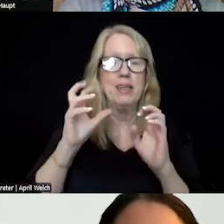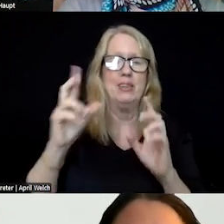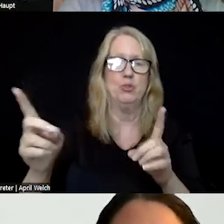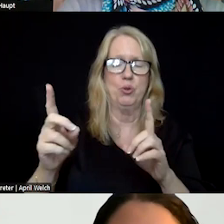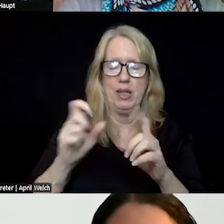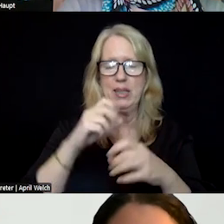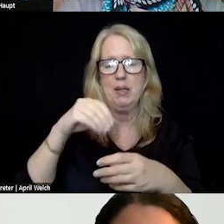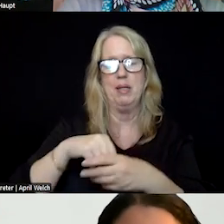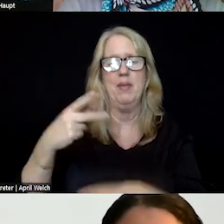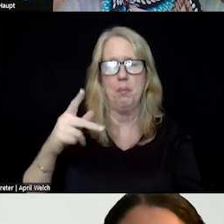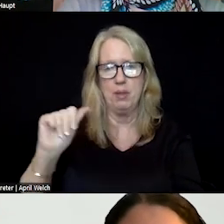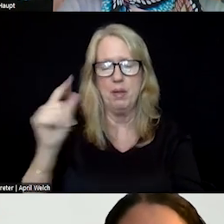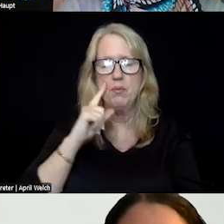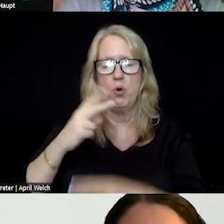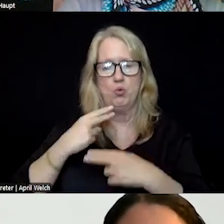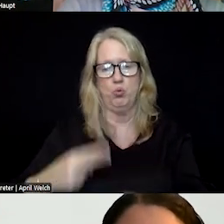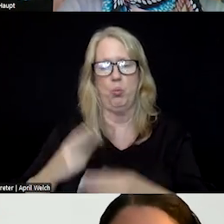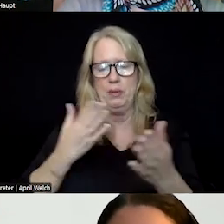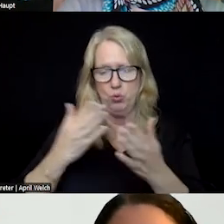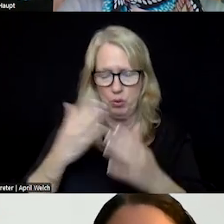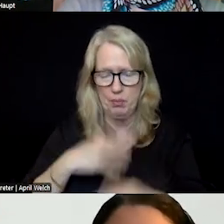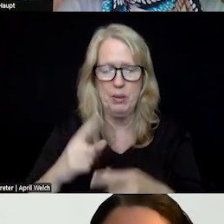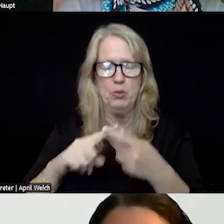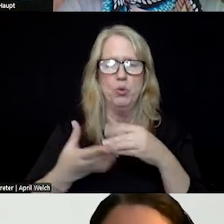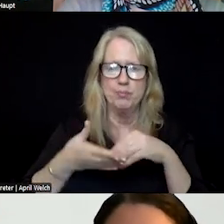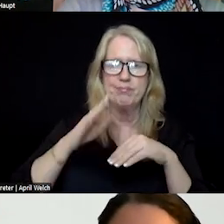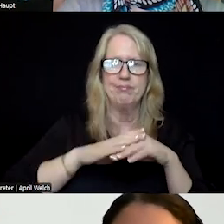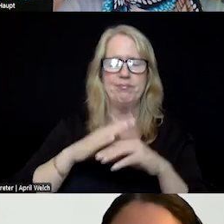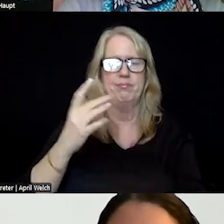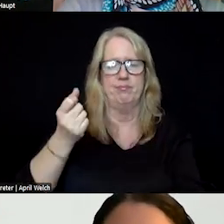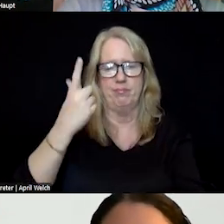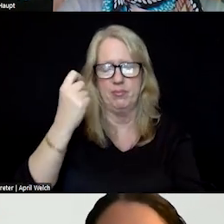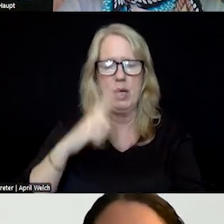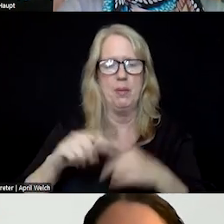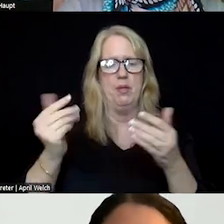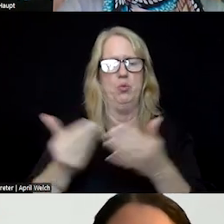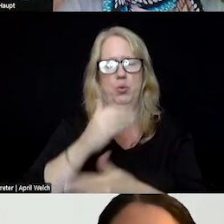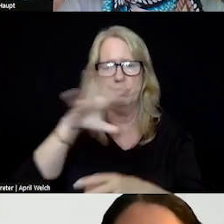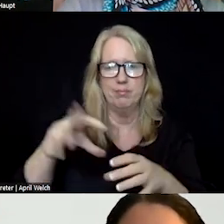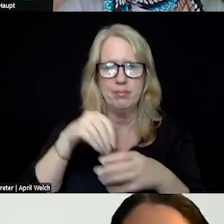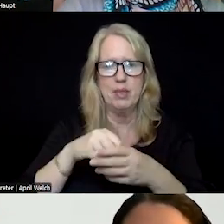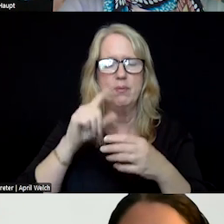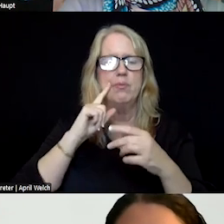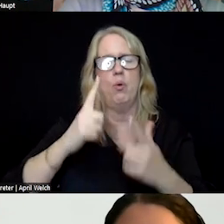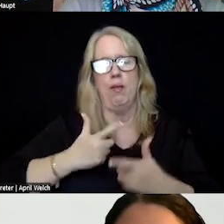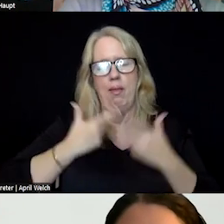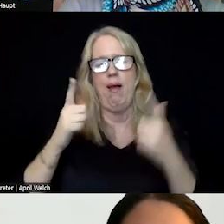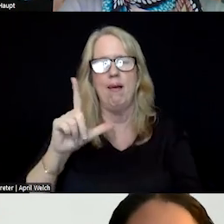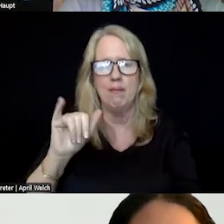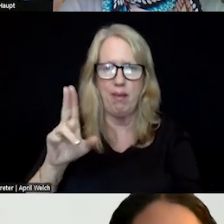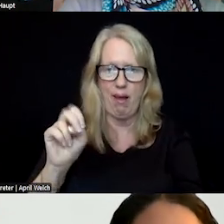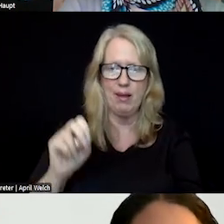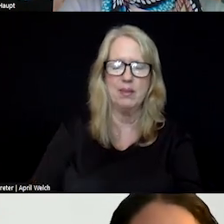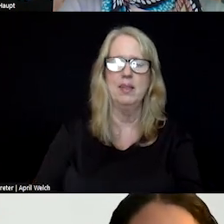the Pennsylvania Department of Human Services to increase public understanding and engagement with the 988 Lifeline.